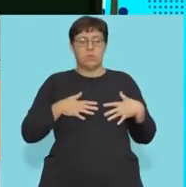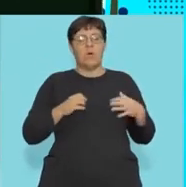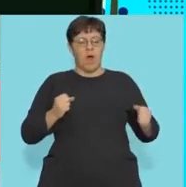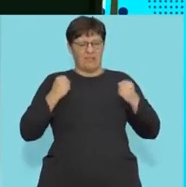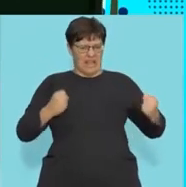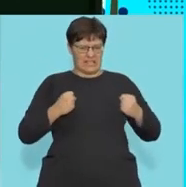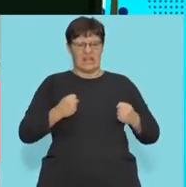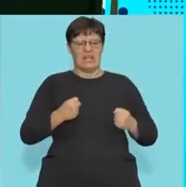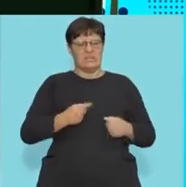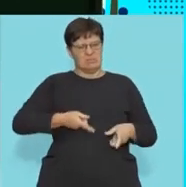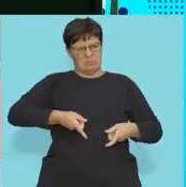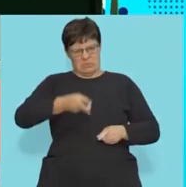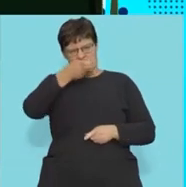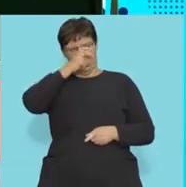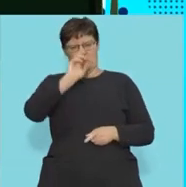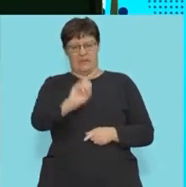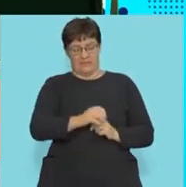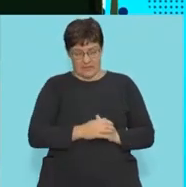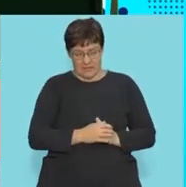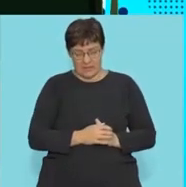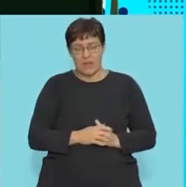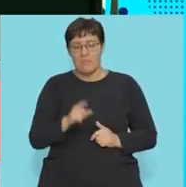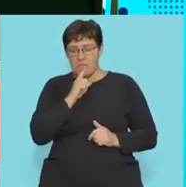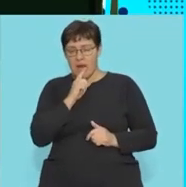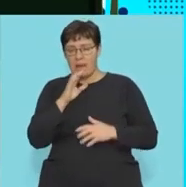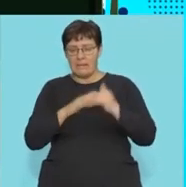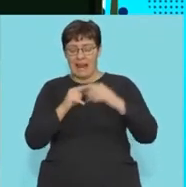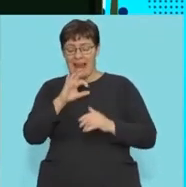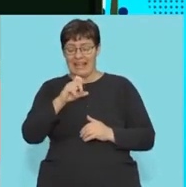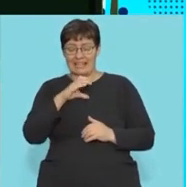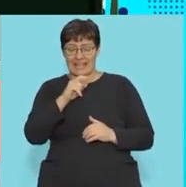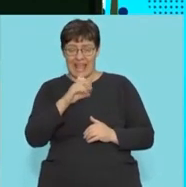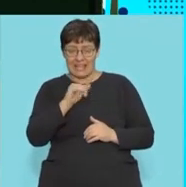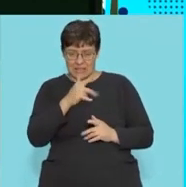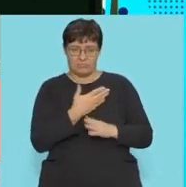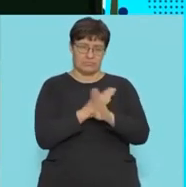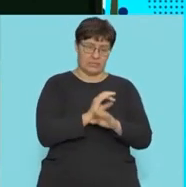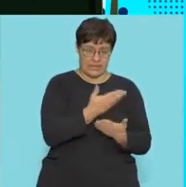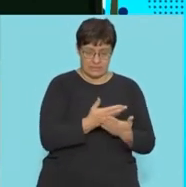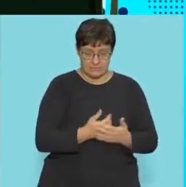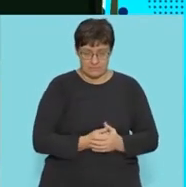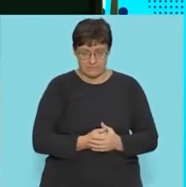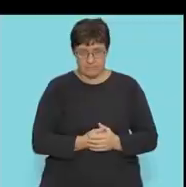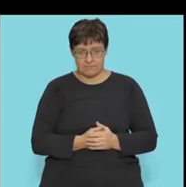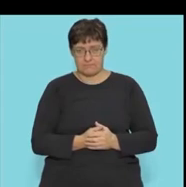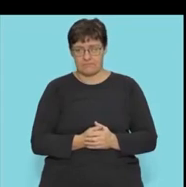after a strenuous exercise, so that we can prevent the buildup of lactic acid in those muscles.